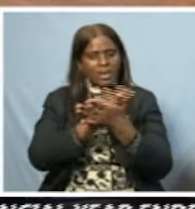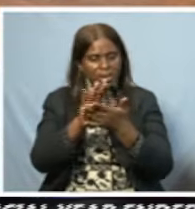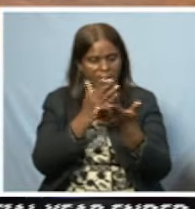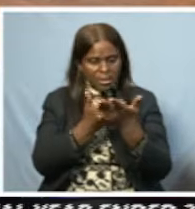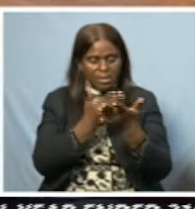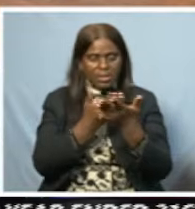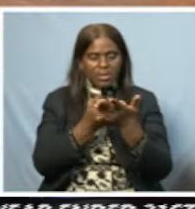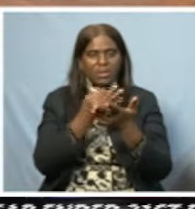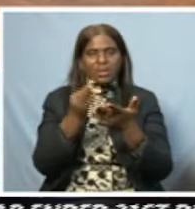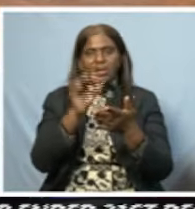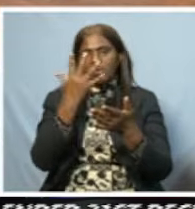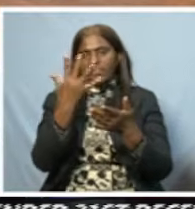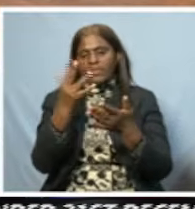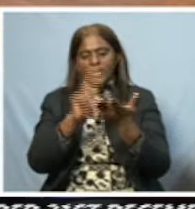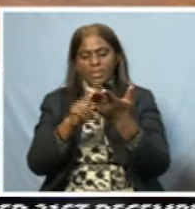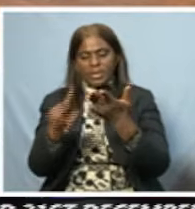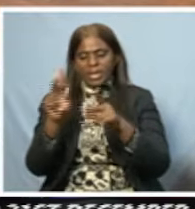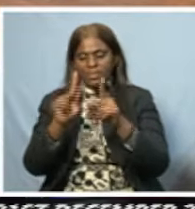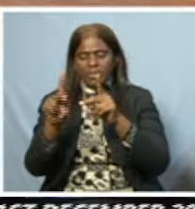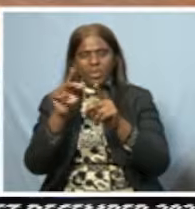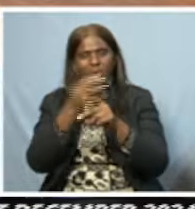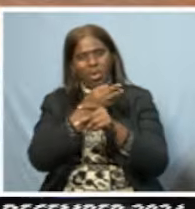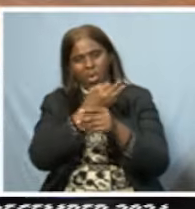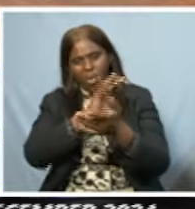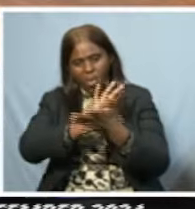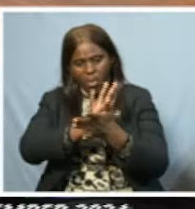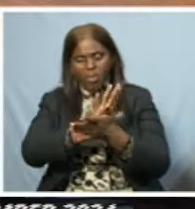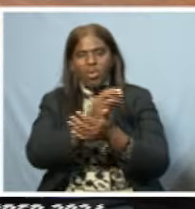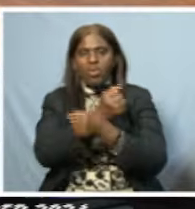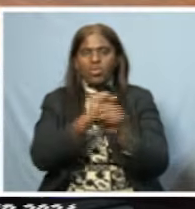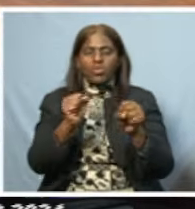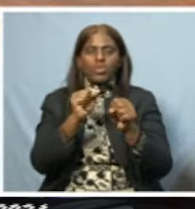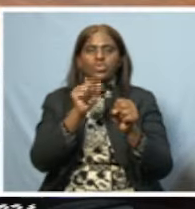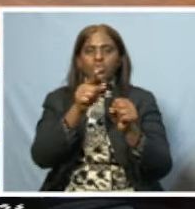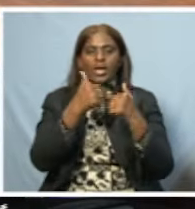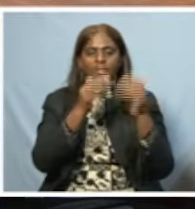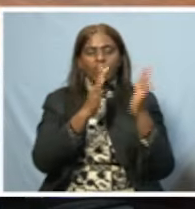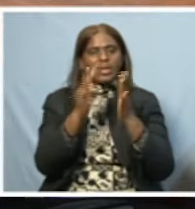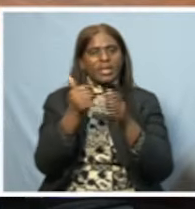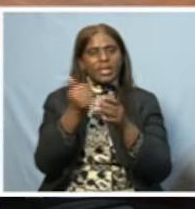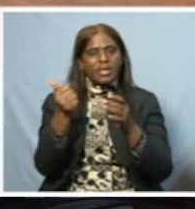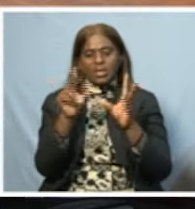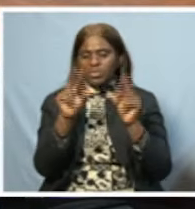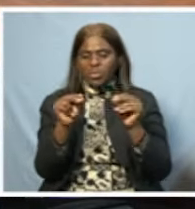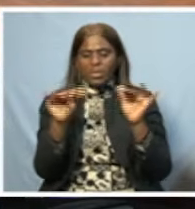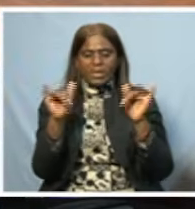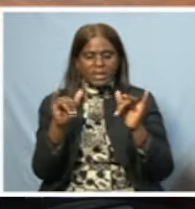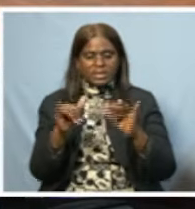off the 5 retirees off your books? When? Do you have any plan at all? No or yes?